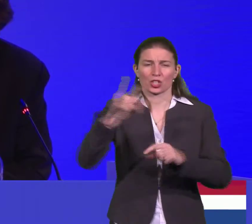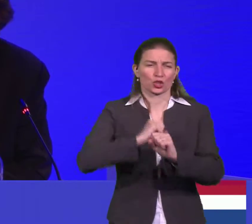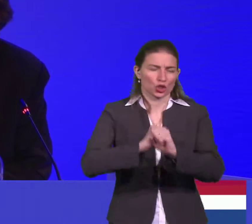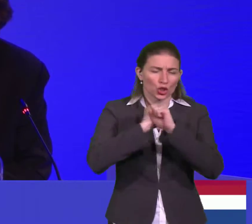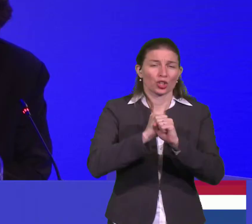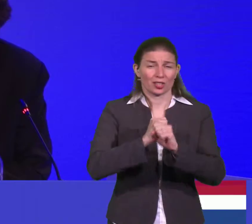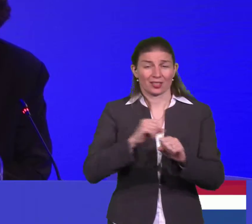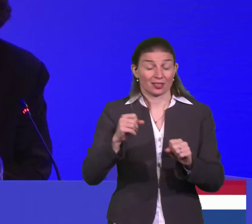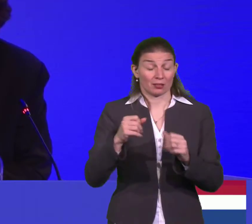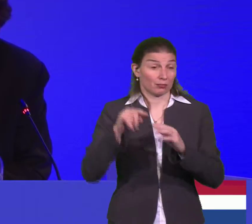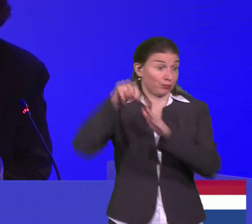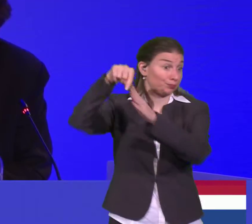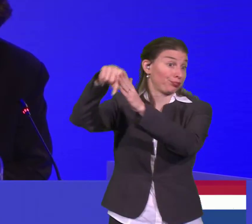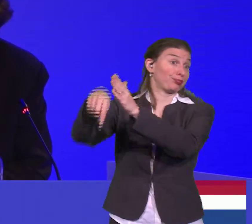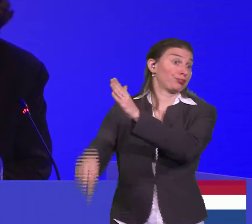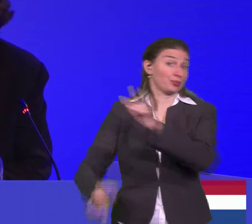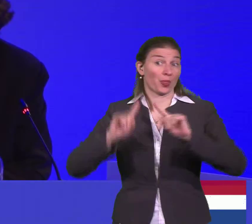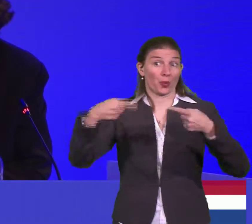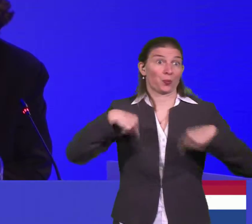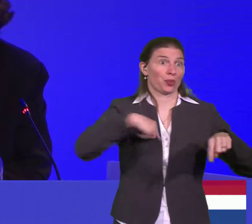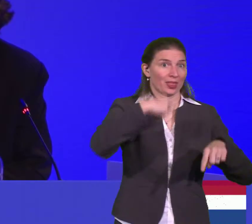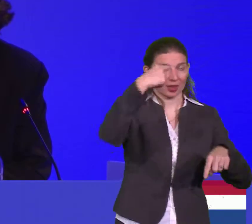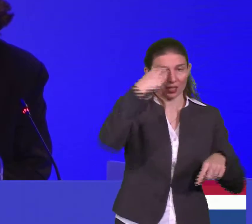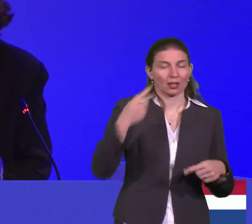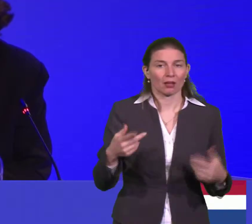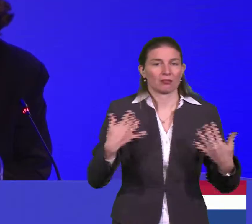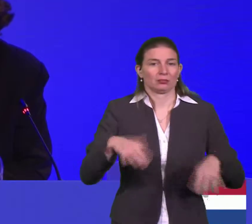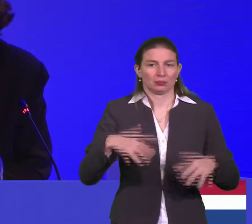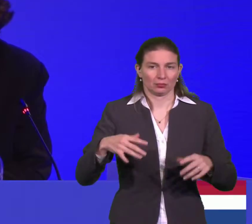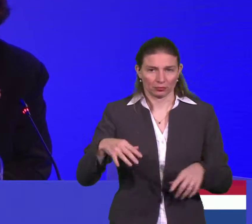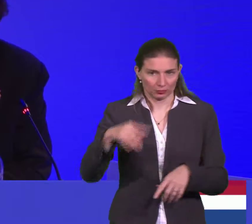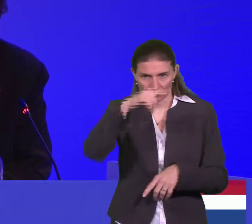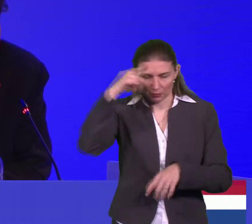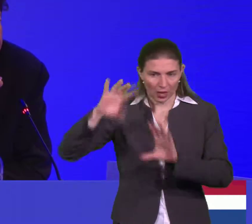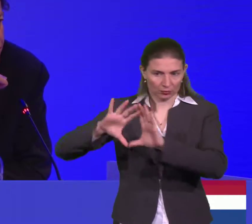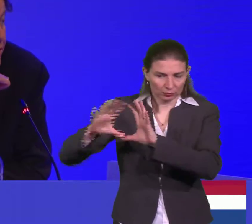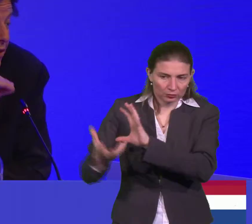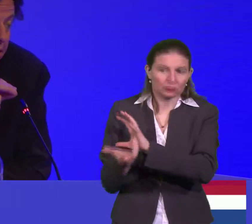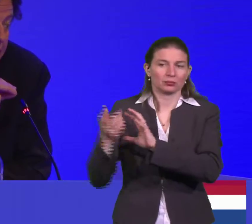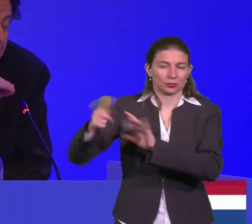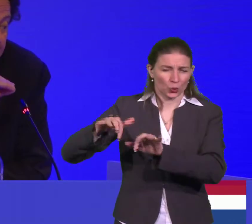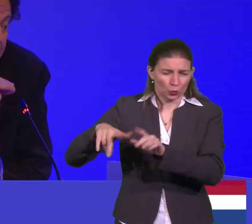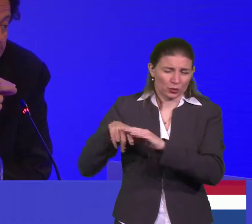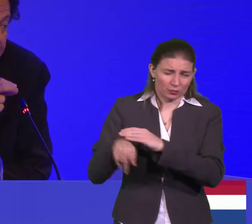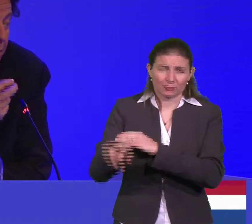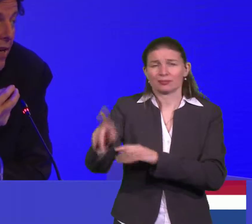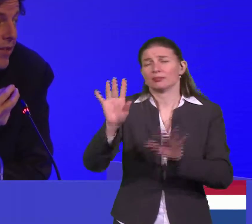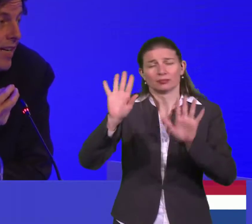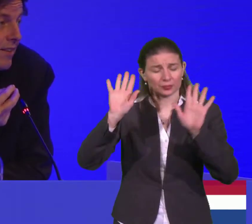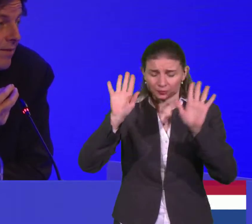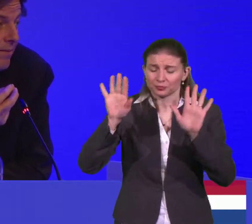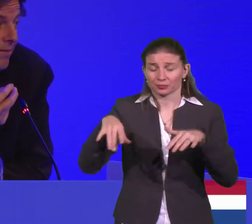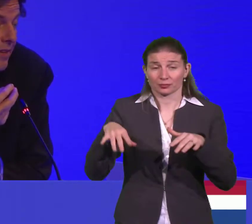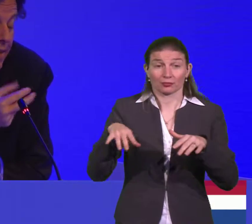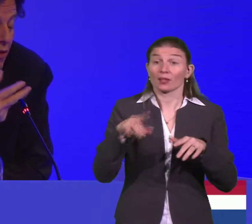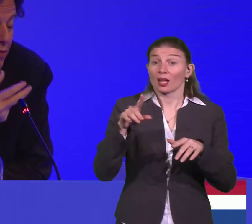much more than we think working with other actors, not only the politicians and the parliamentarians, but also, for instance, the private